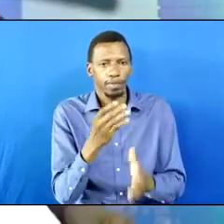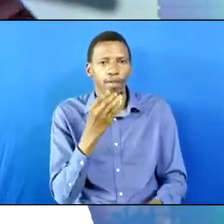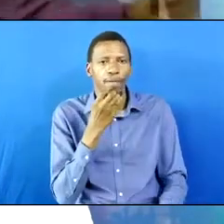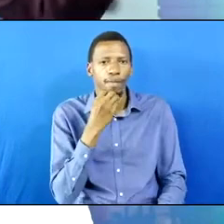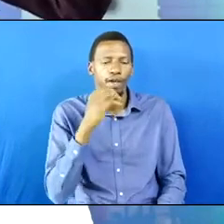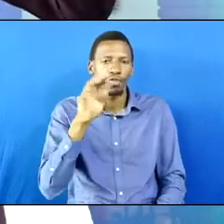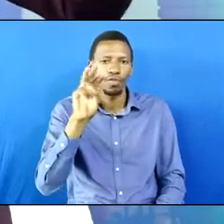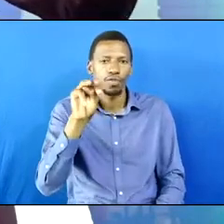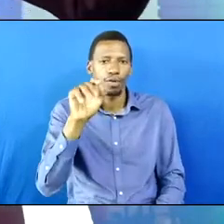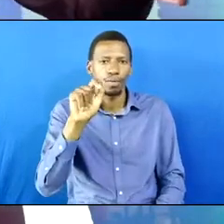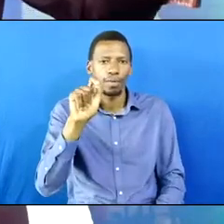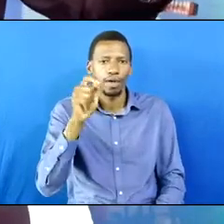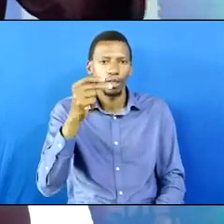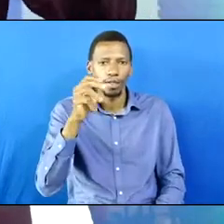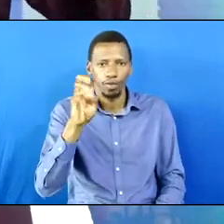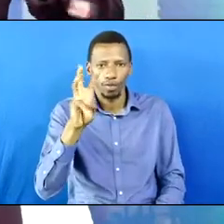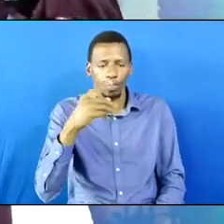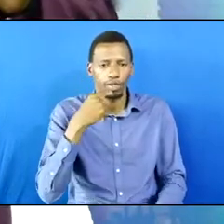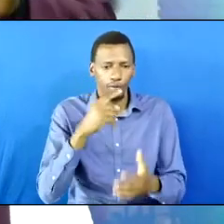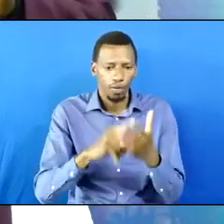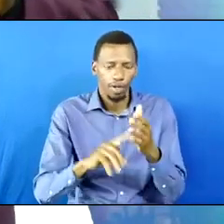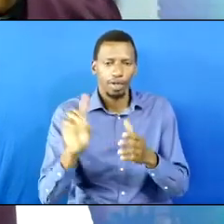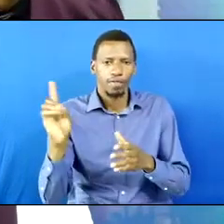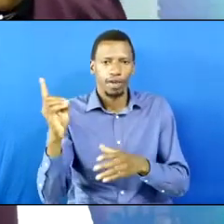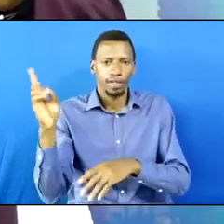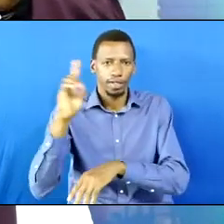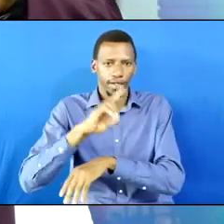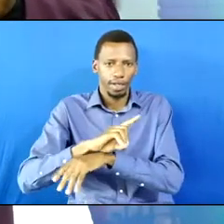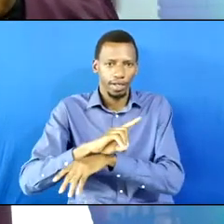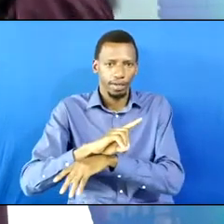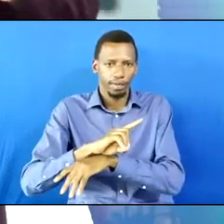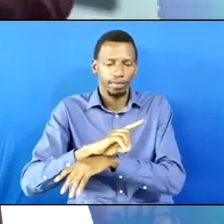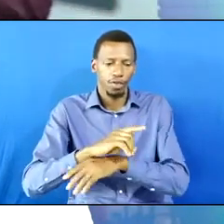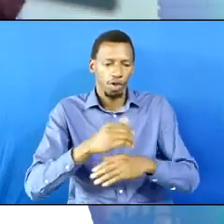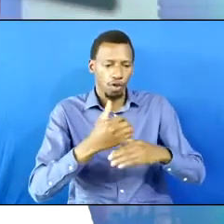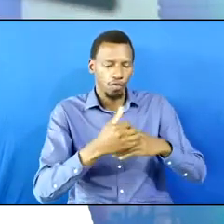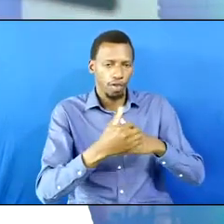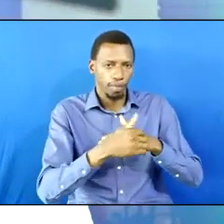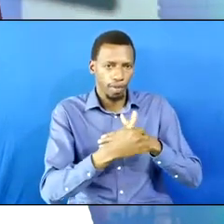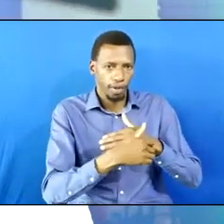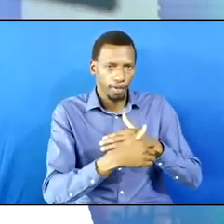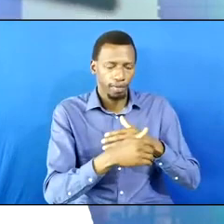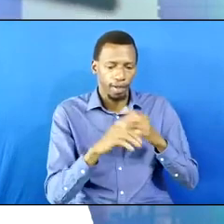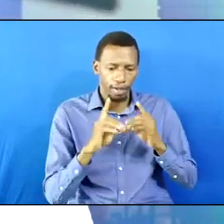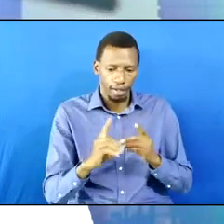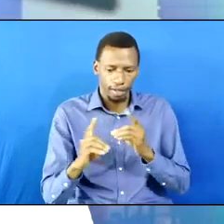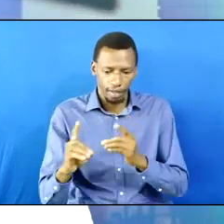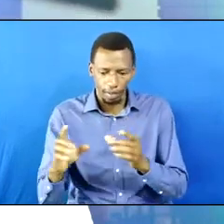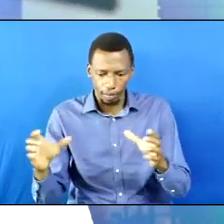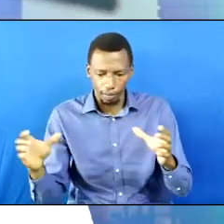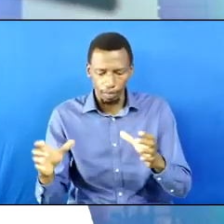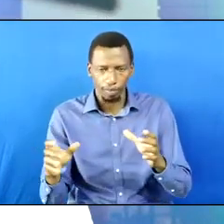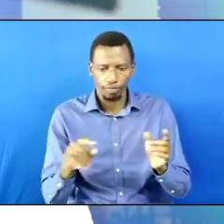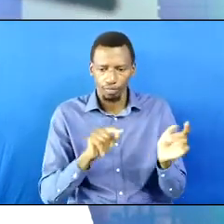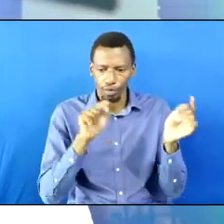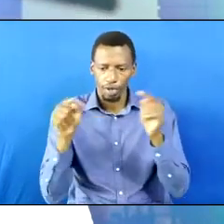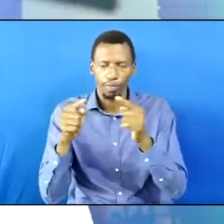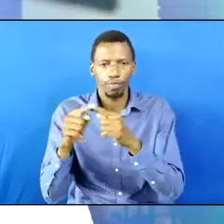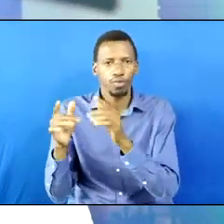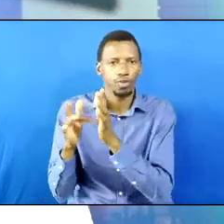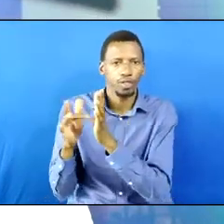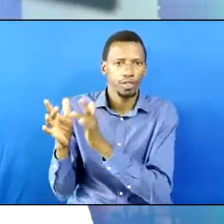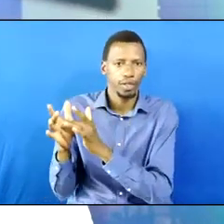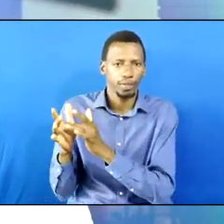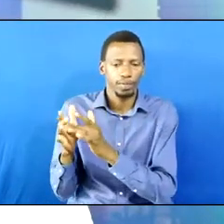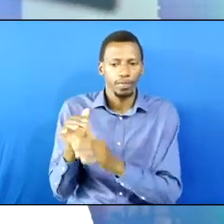that it was the first day of the unleavened bread. And the disciples are coming to Jesus and asking him, Lord, where